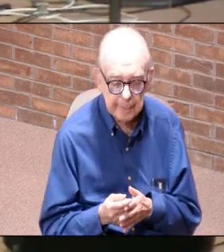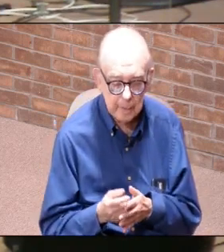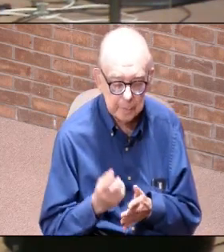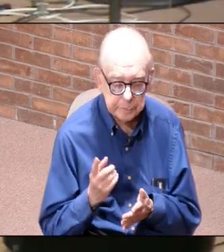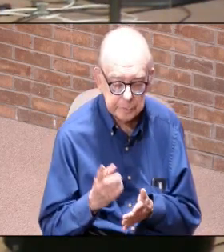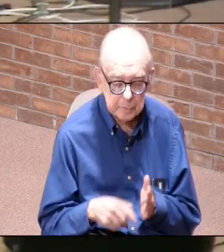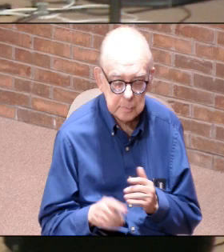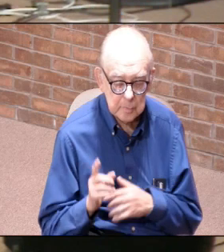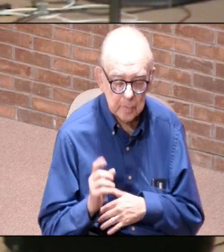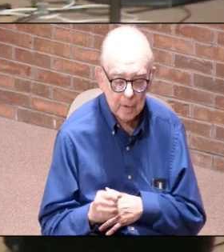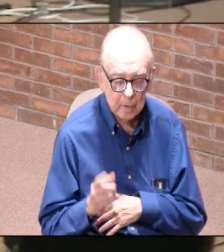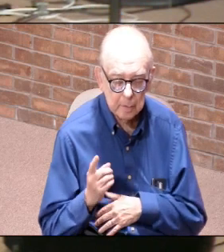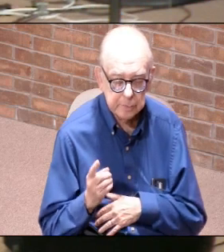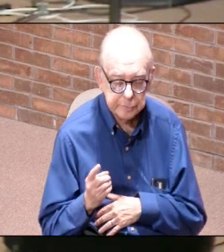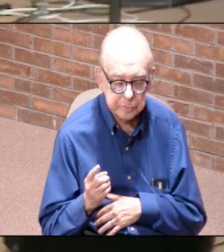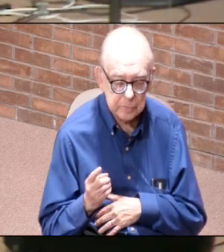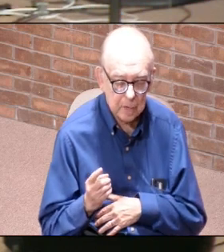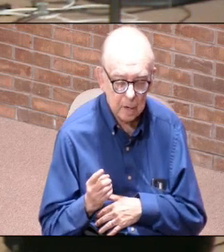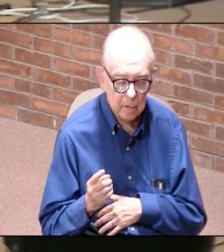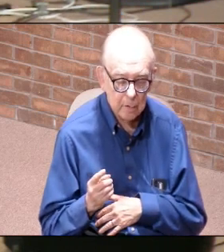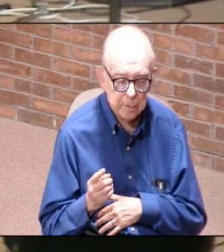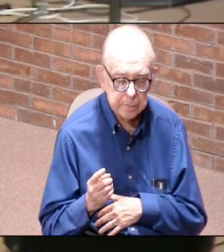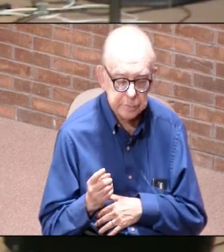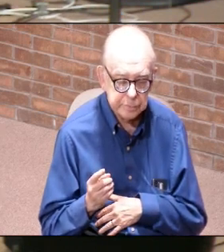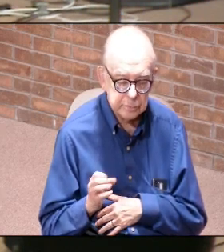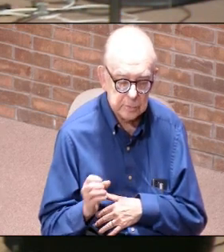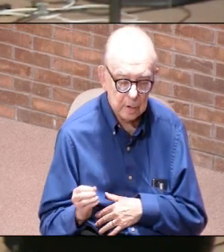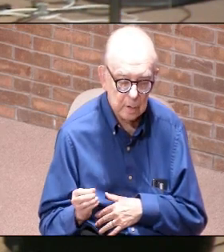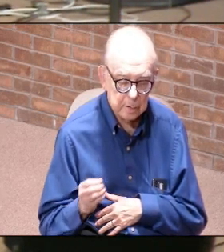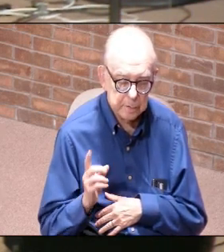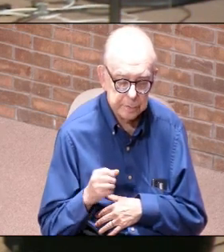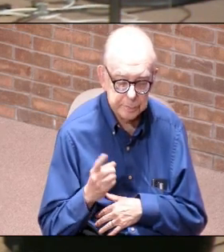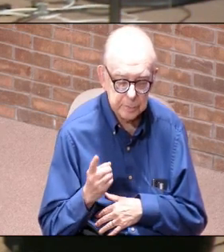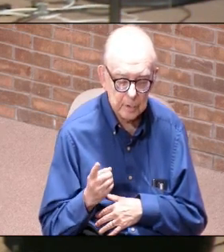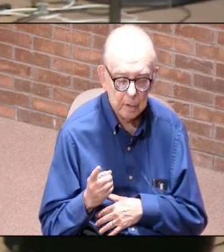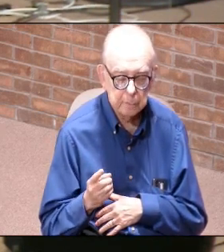So we need to understand this. So